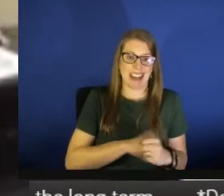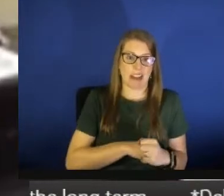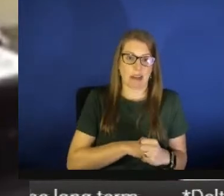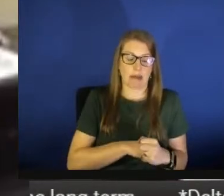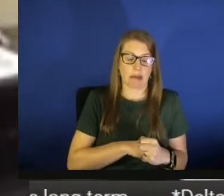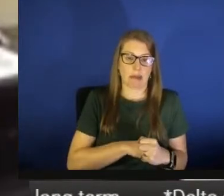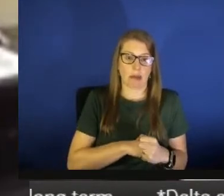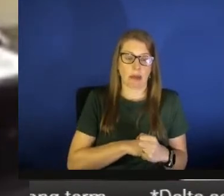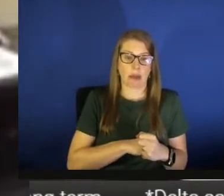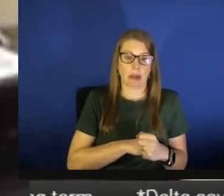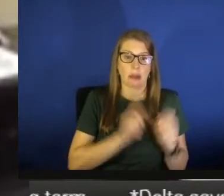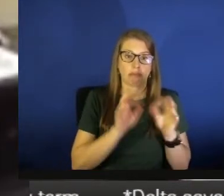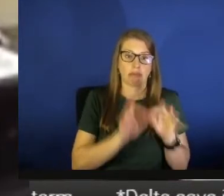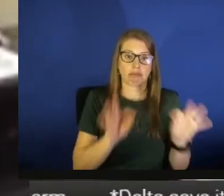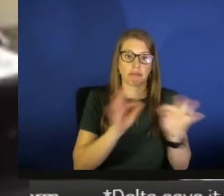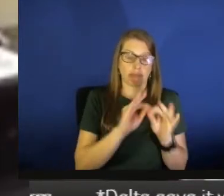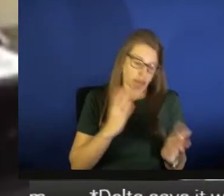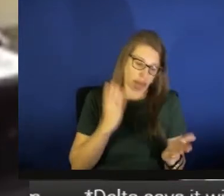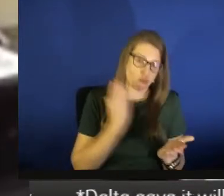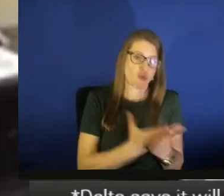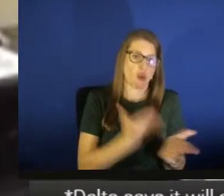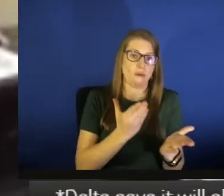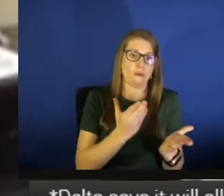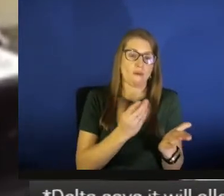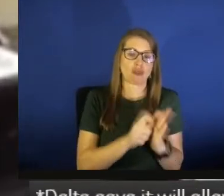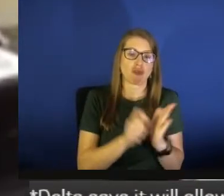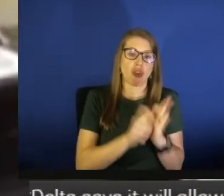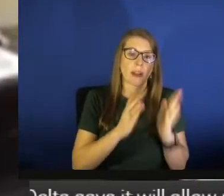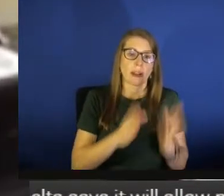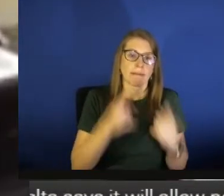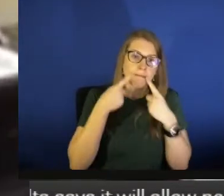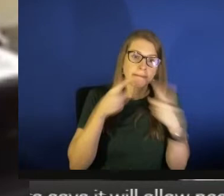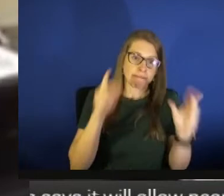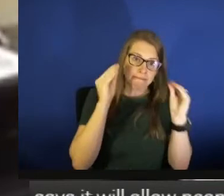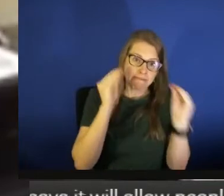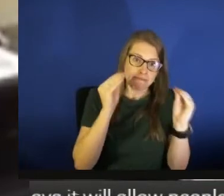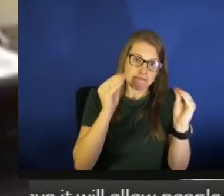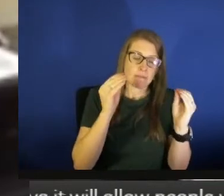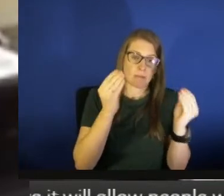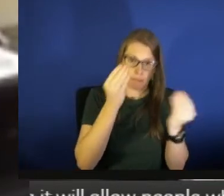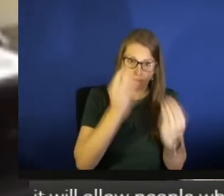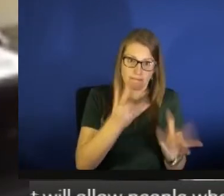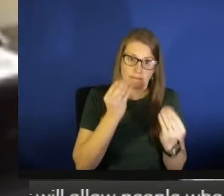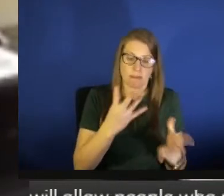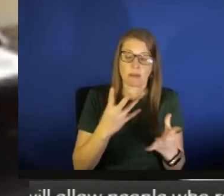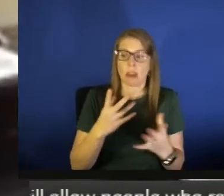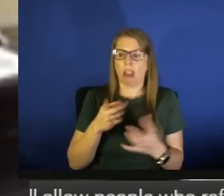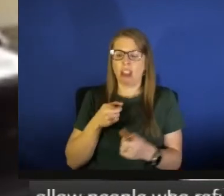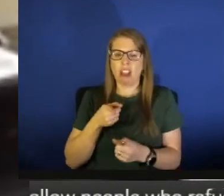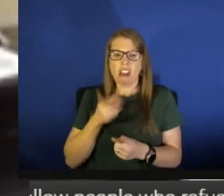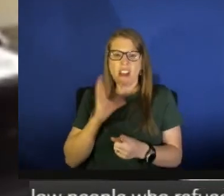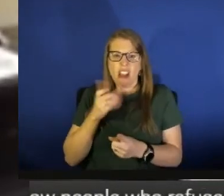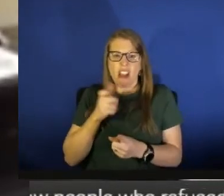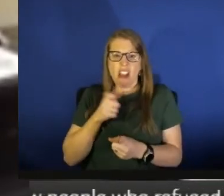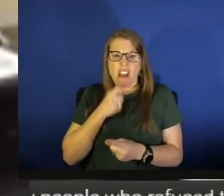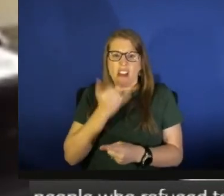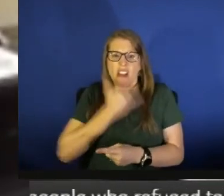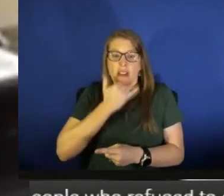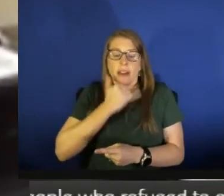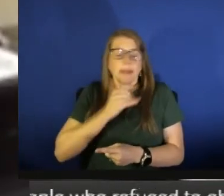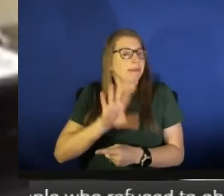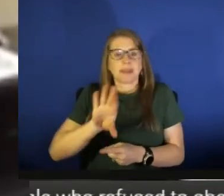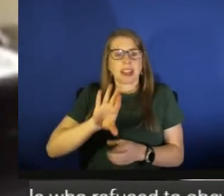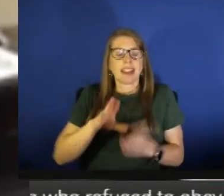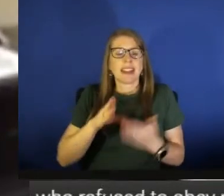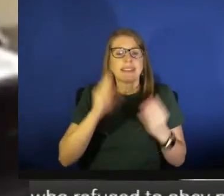proven the importance of journalism, pushing back when we hear things that might not seem quite right, and just being there for the